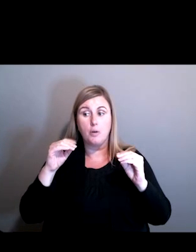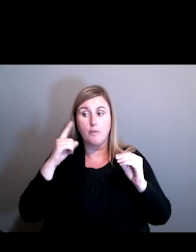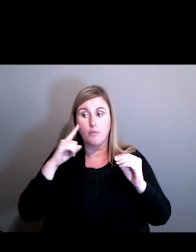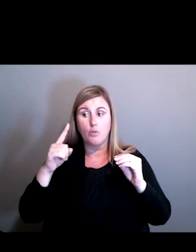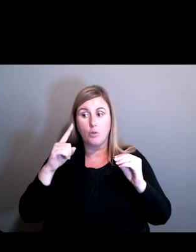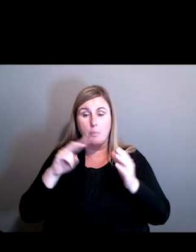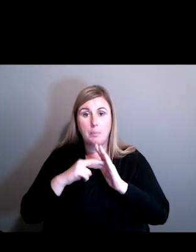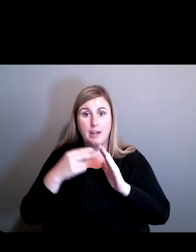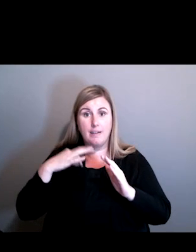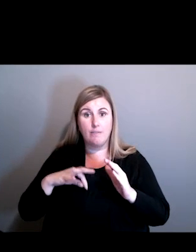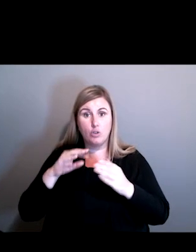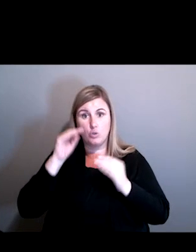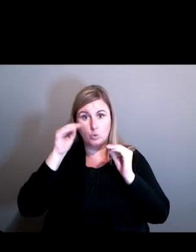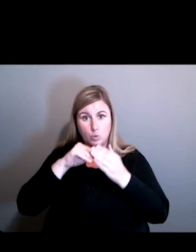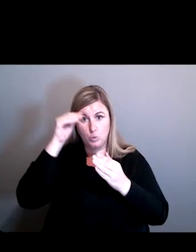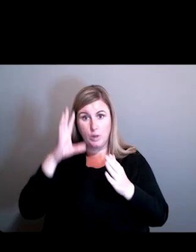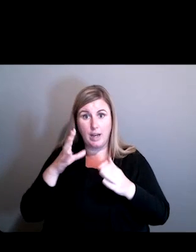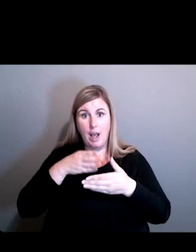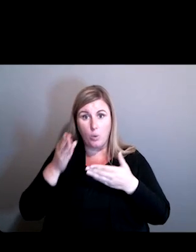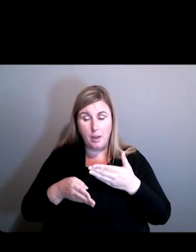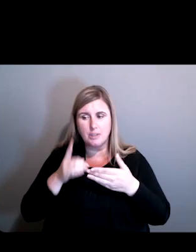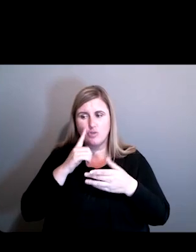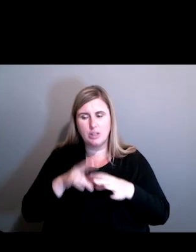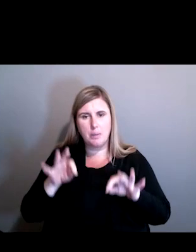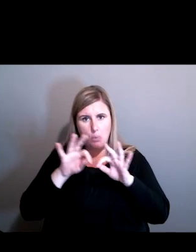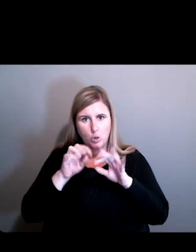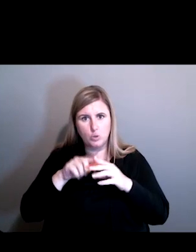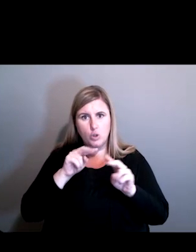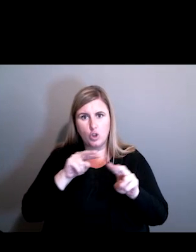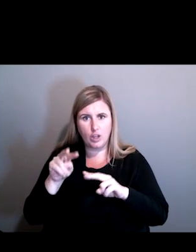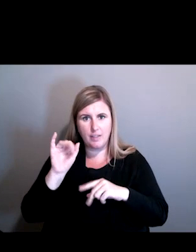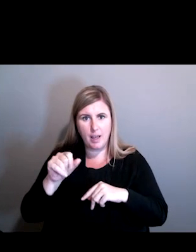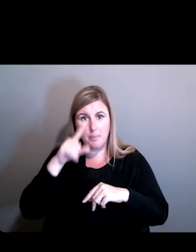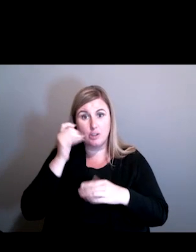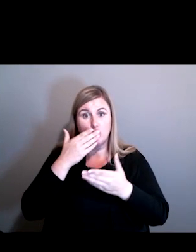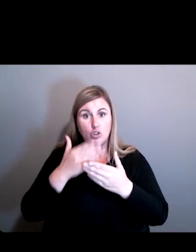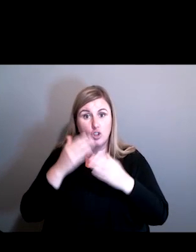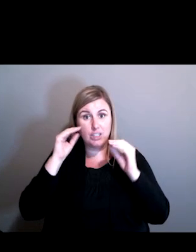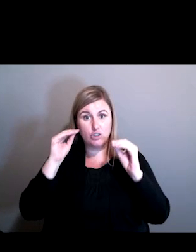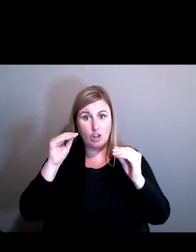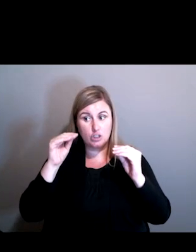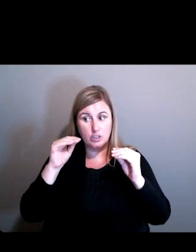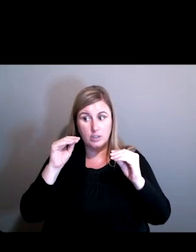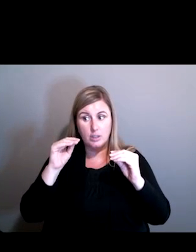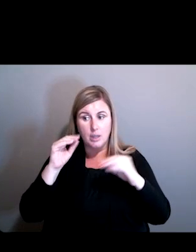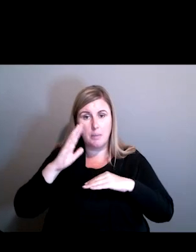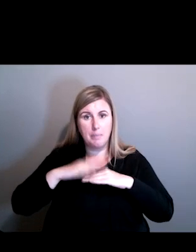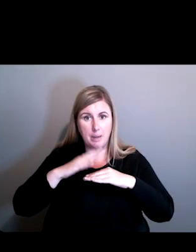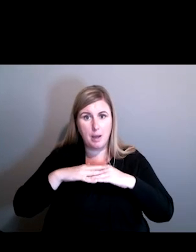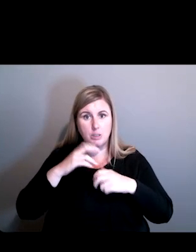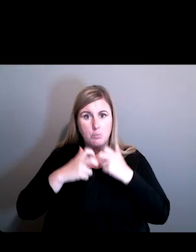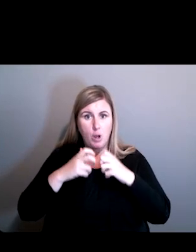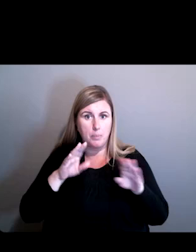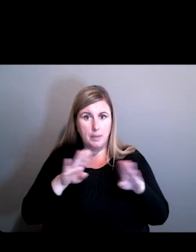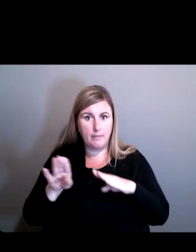for meaningful student outcomes. And it's really important to look at that, because good instruction minimizes